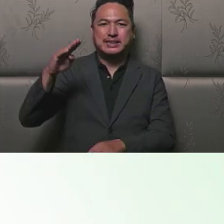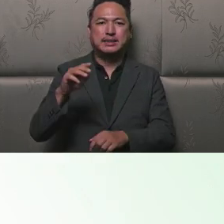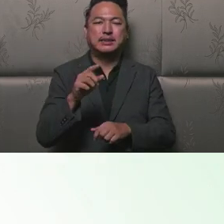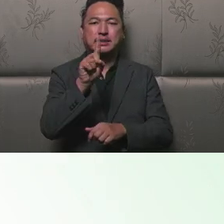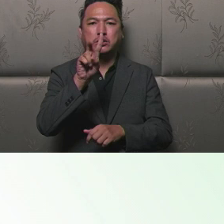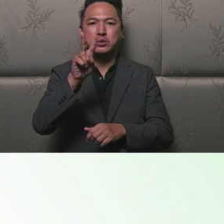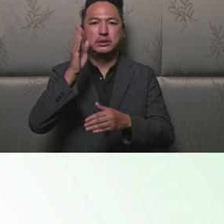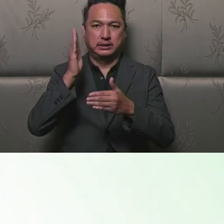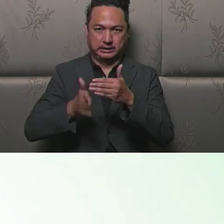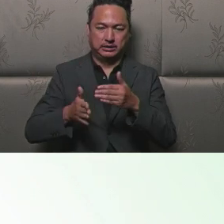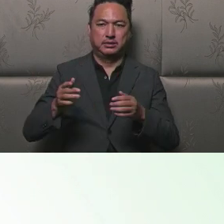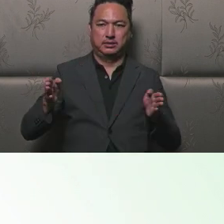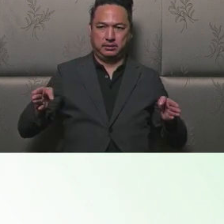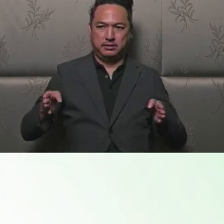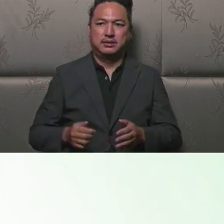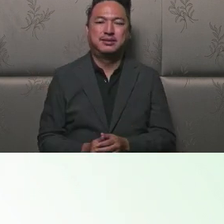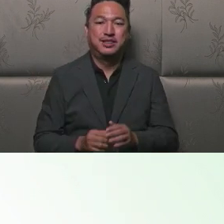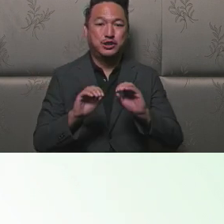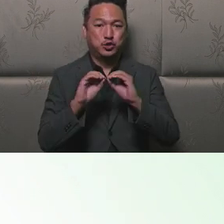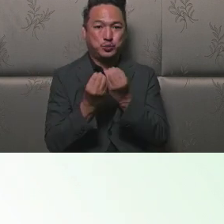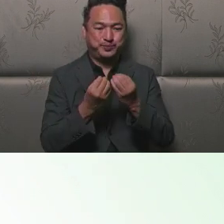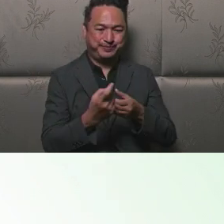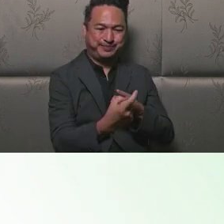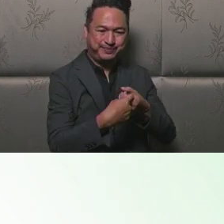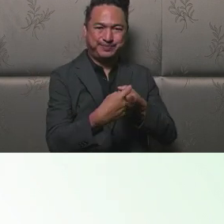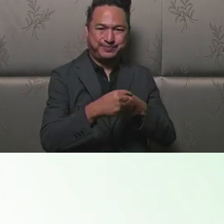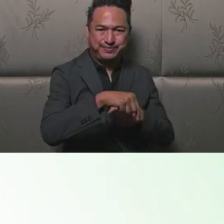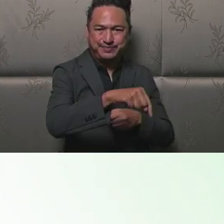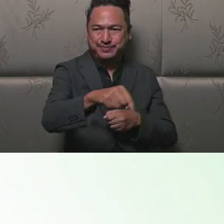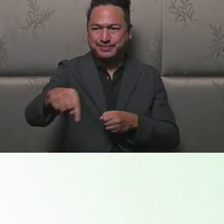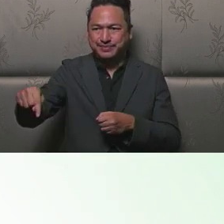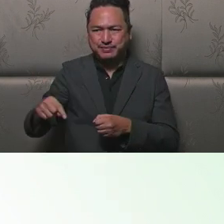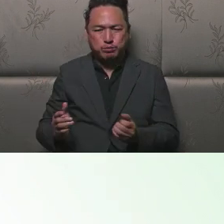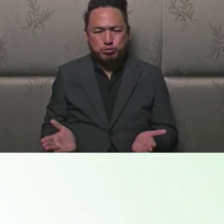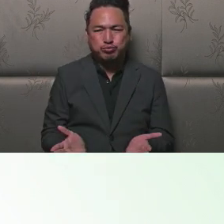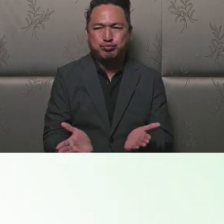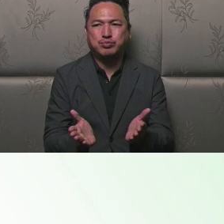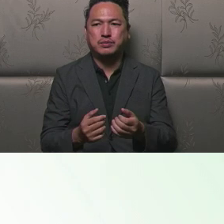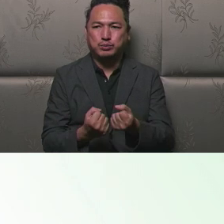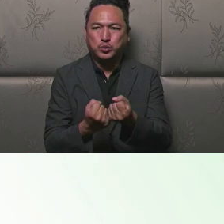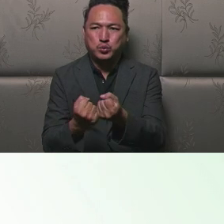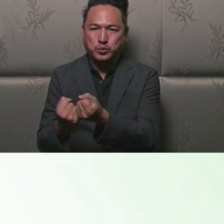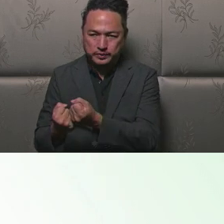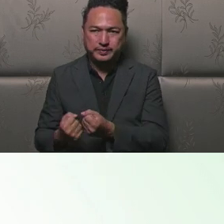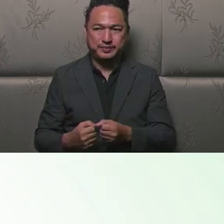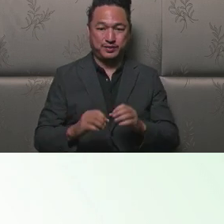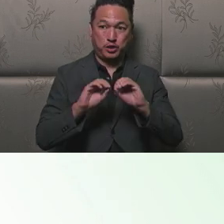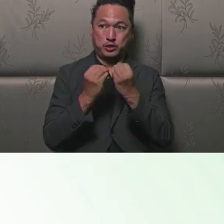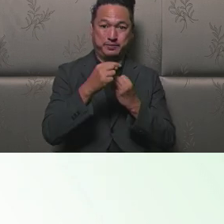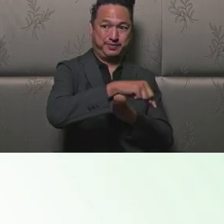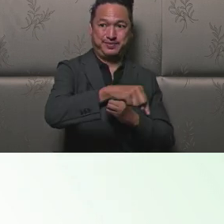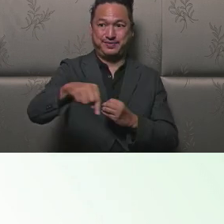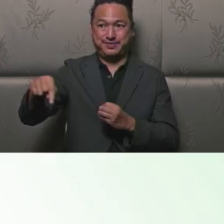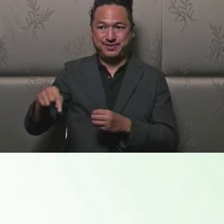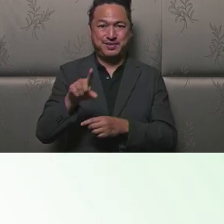non-governmental organizations, among others. The Council of Elders expressed their strong support to the Sanyog Education Program